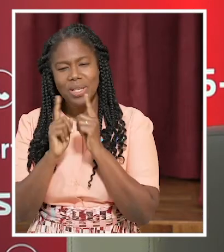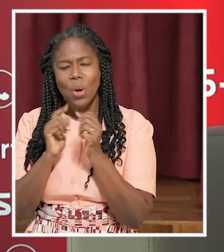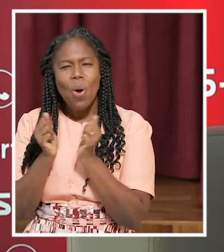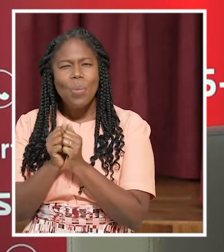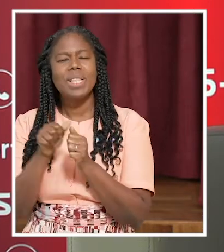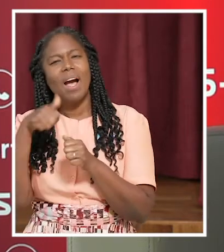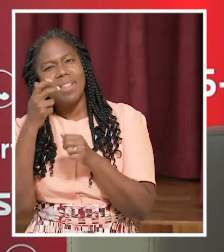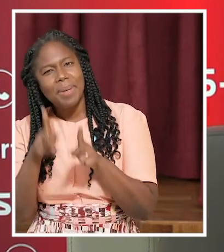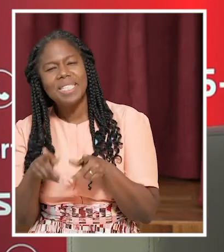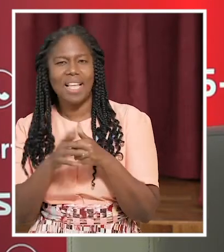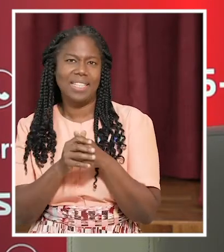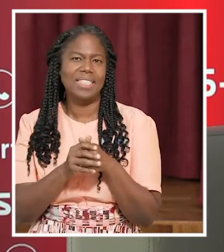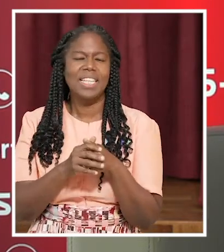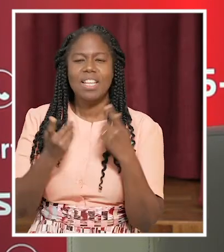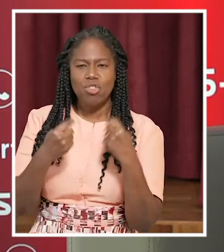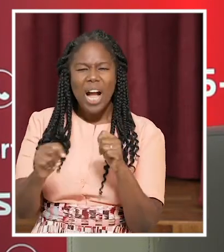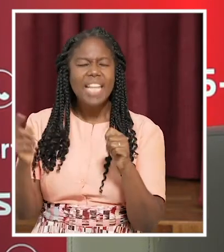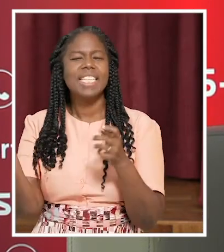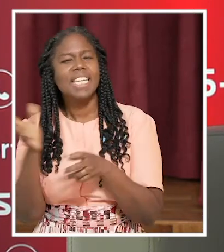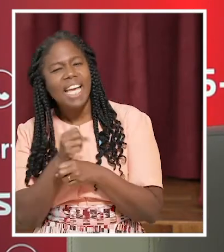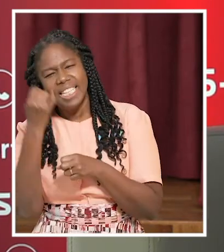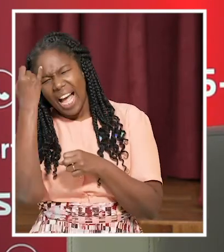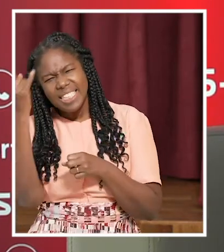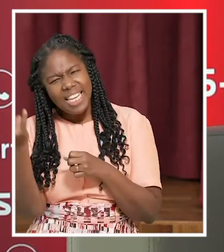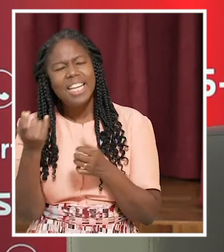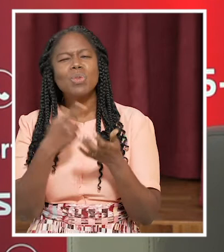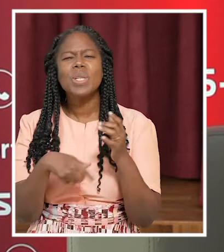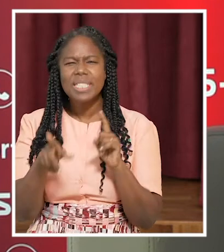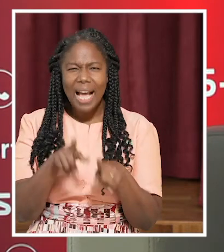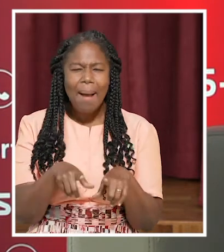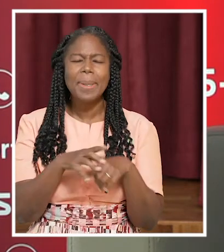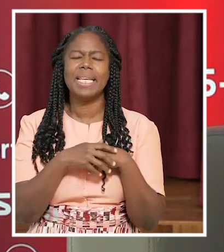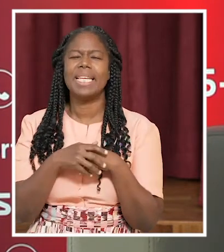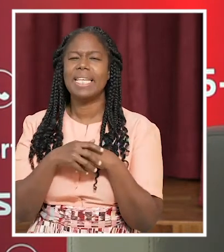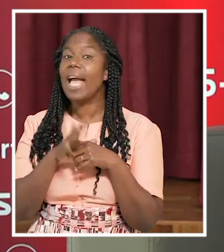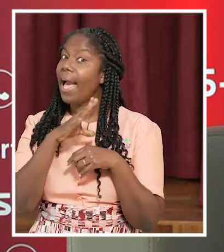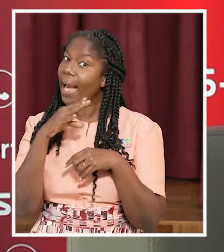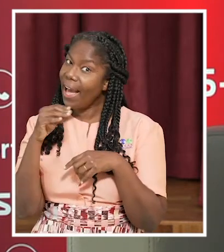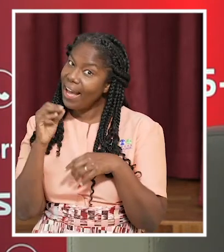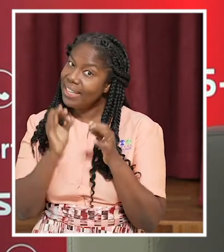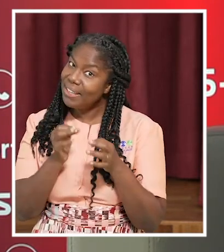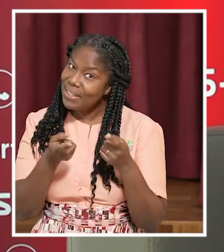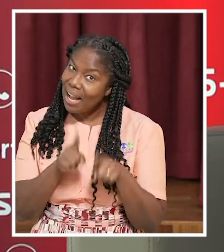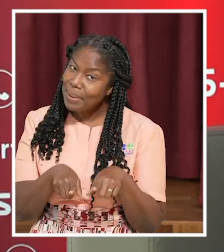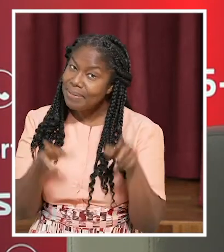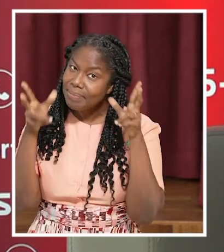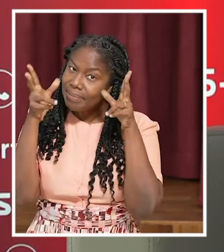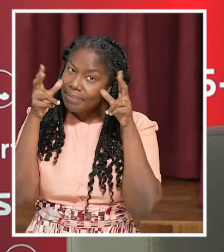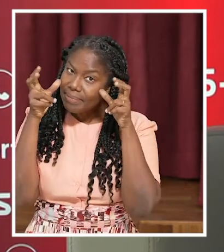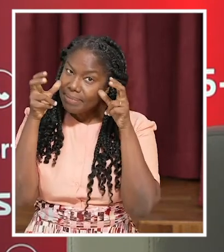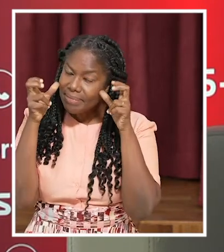that? That type of bouncing ideas off of one another. Because remember, we all go through things that get us sad at times. We're not always